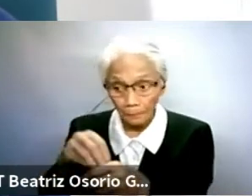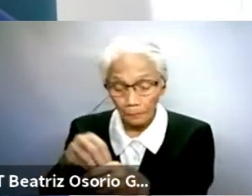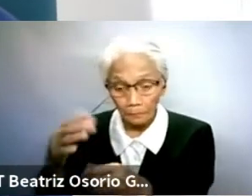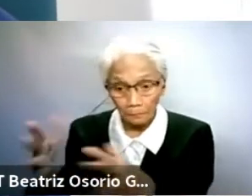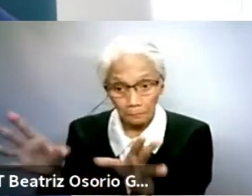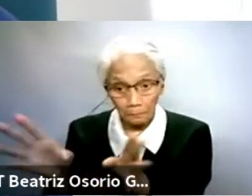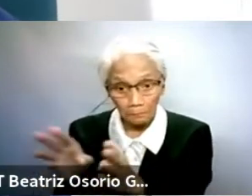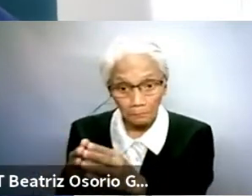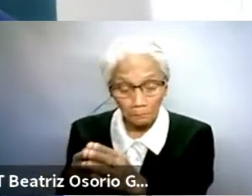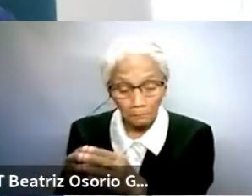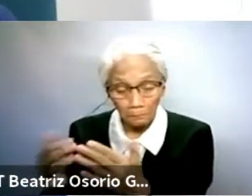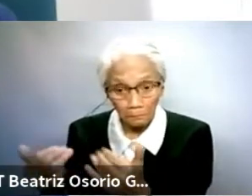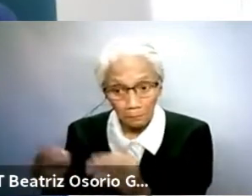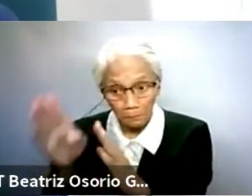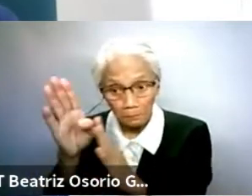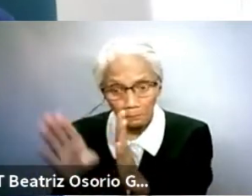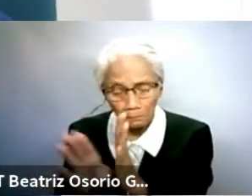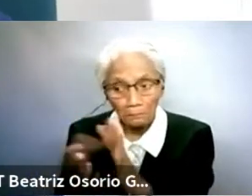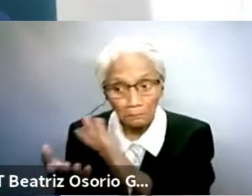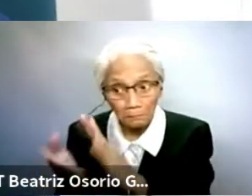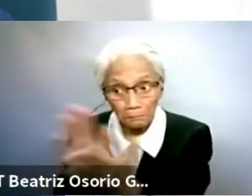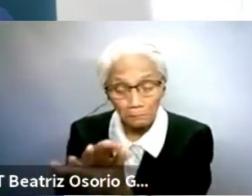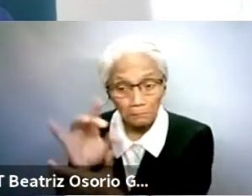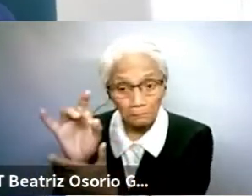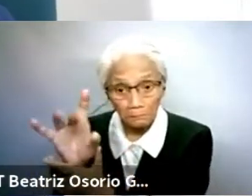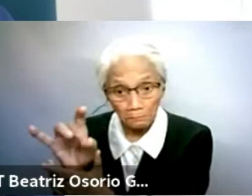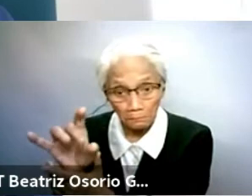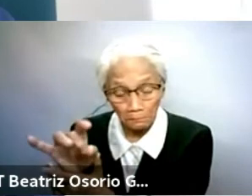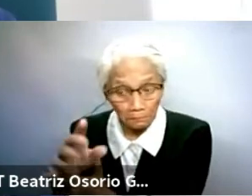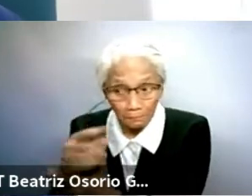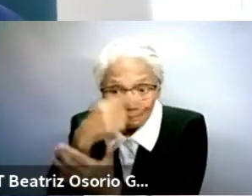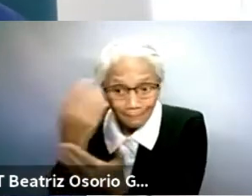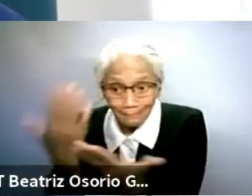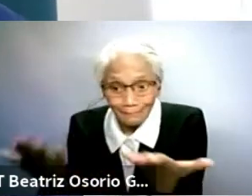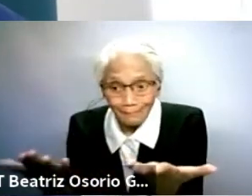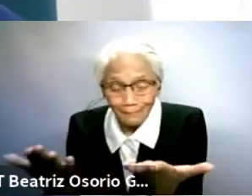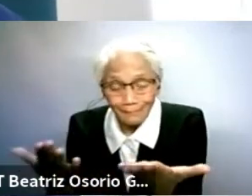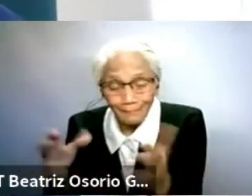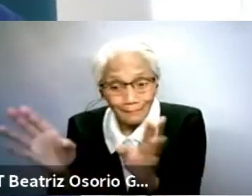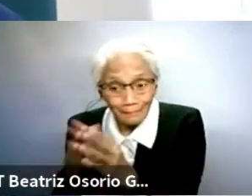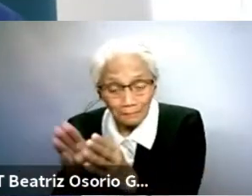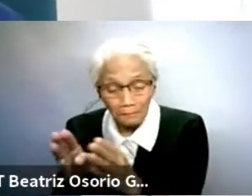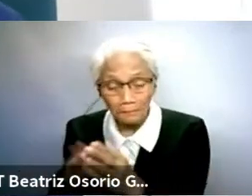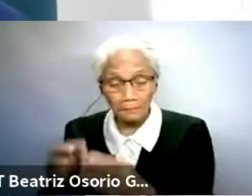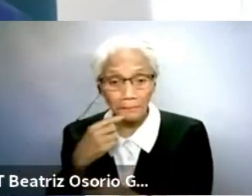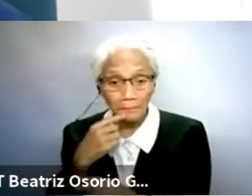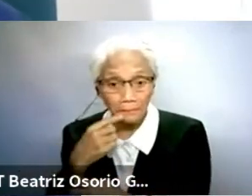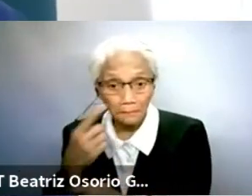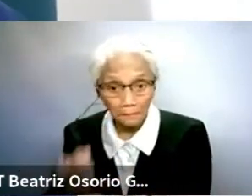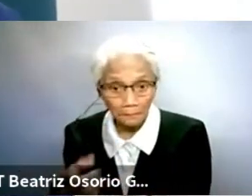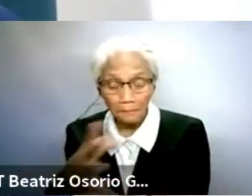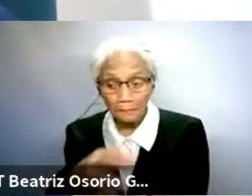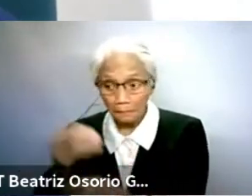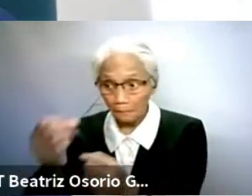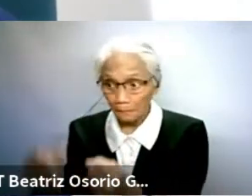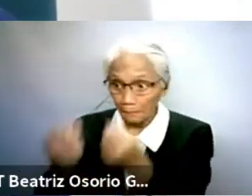face of the bill, it became 18 because that is what the convention says. And we're now seeing with the citation of the